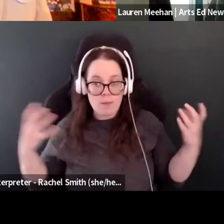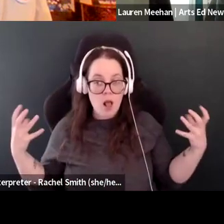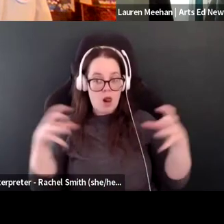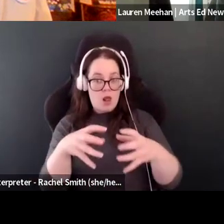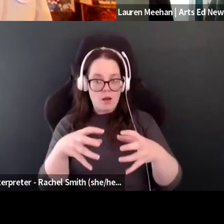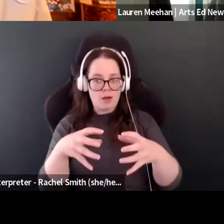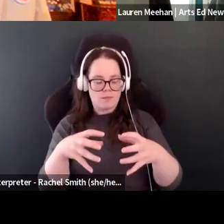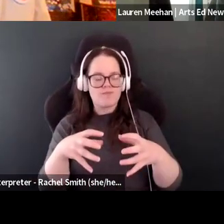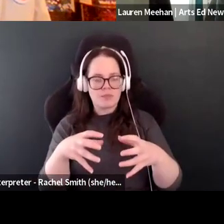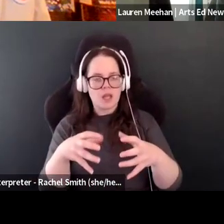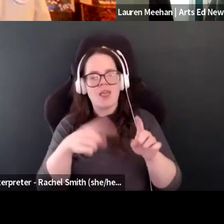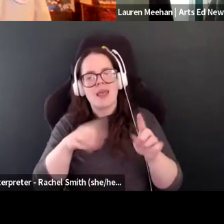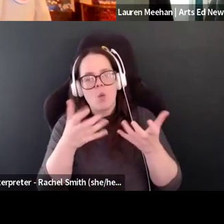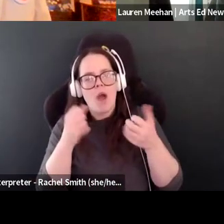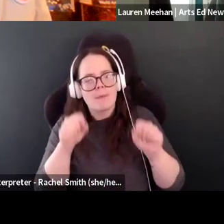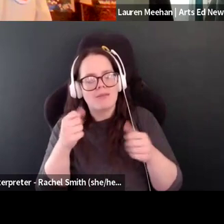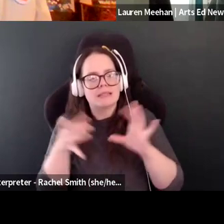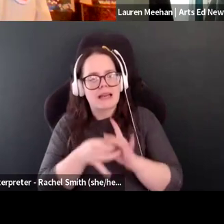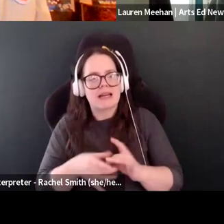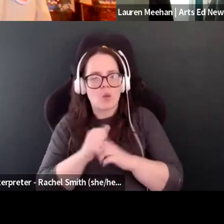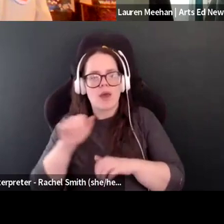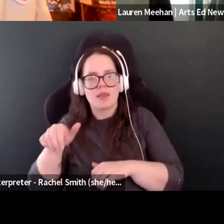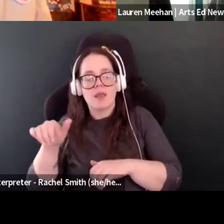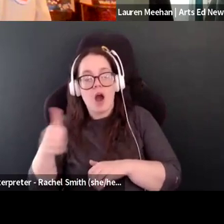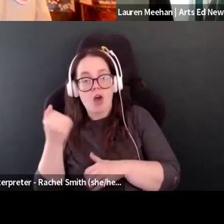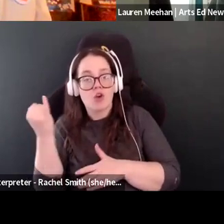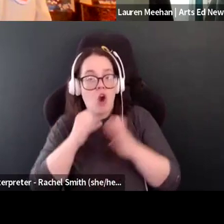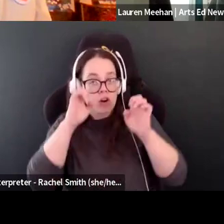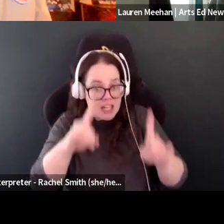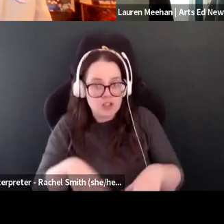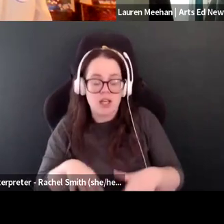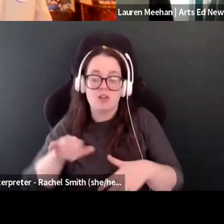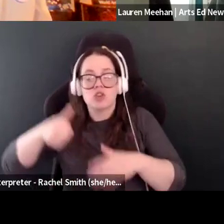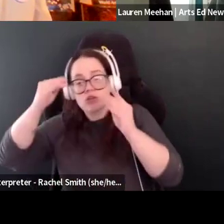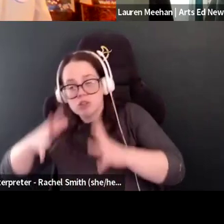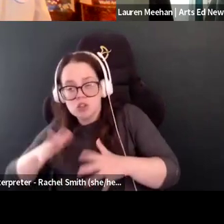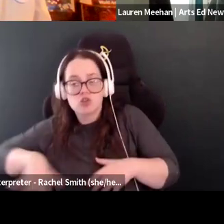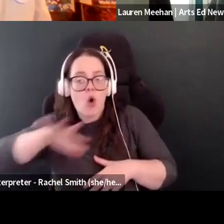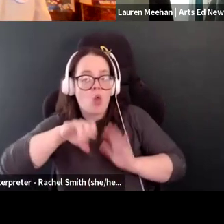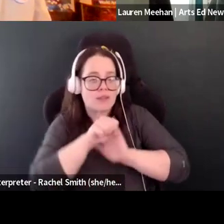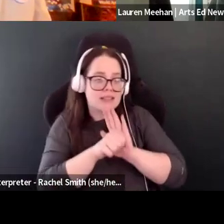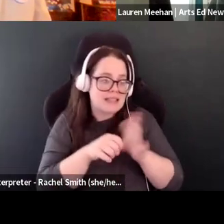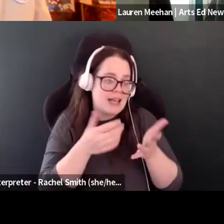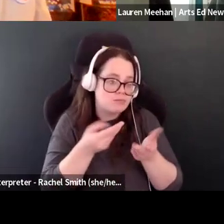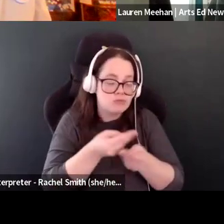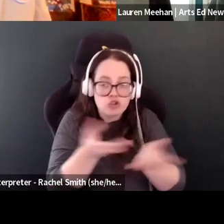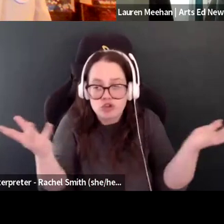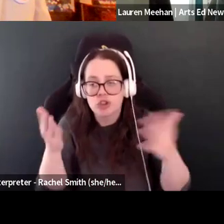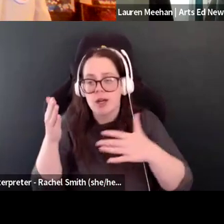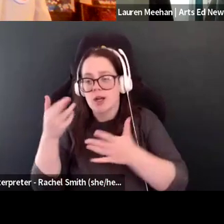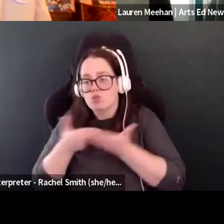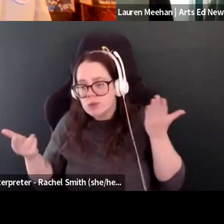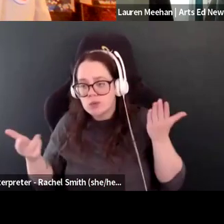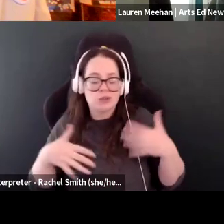connect with other arts educators and teaching artists across the state and share resources and examples and best practices